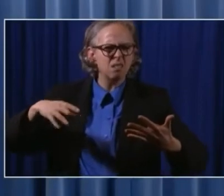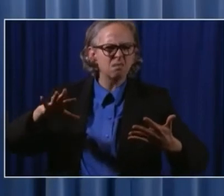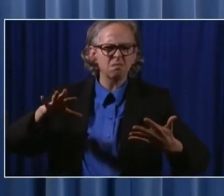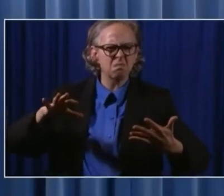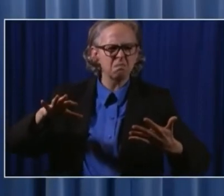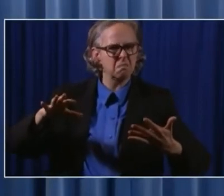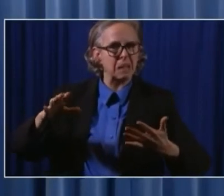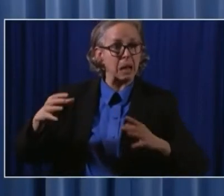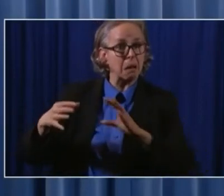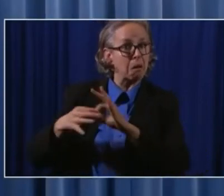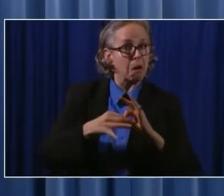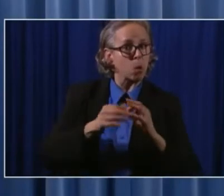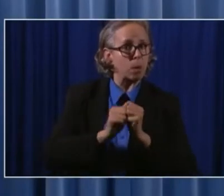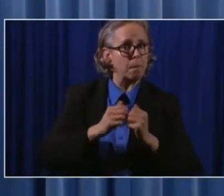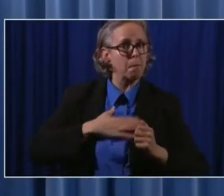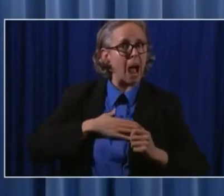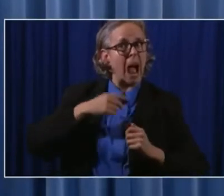John?